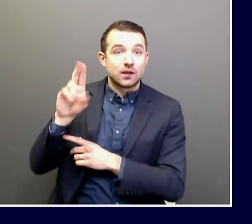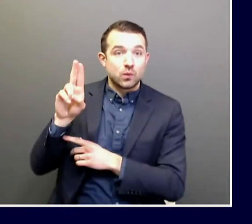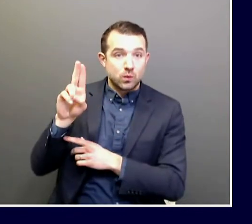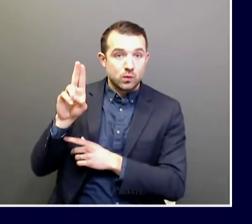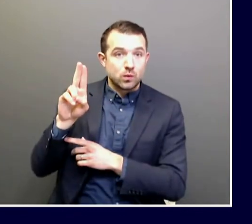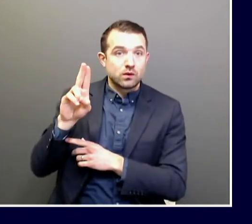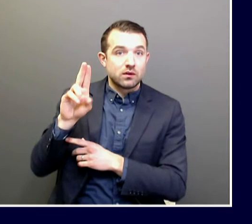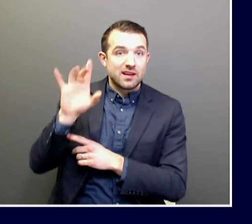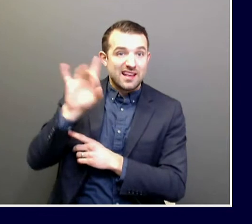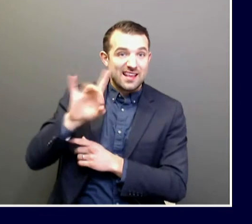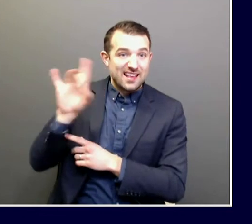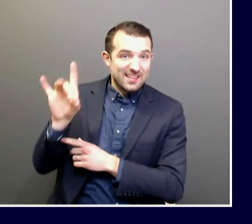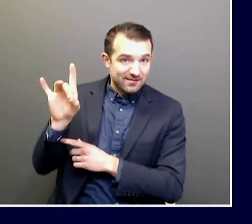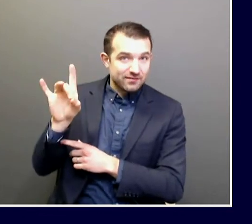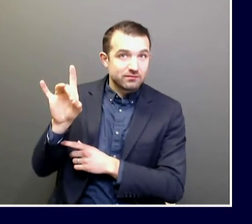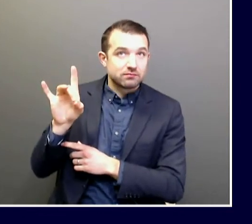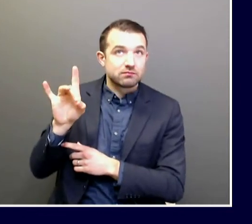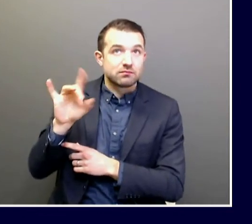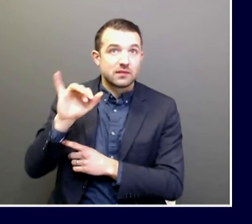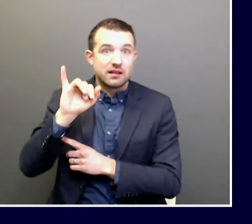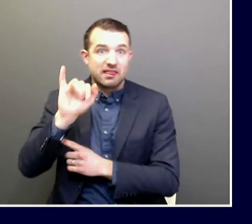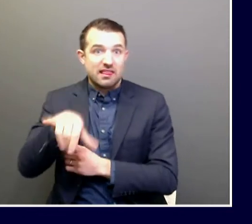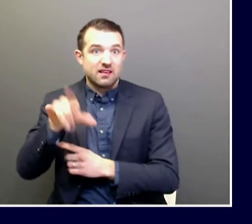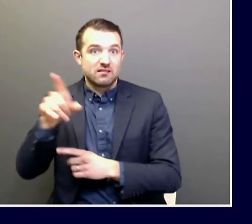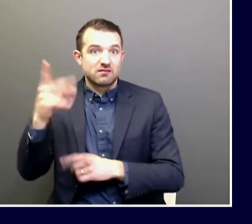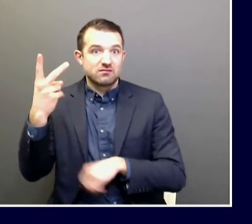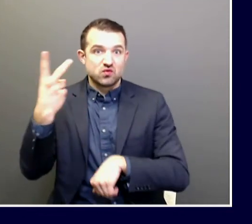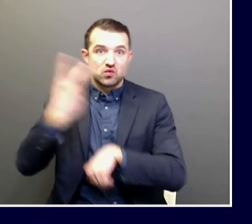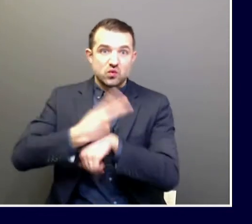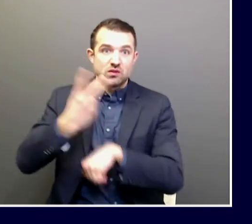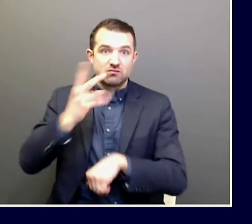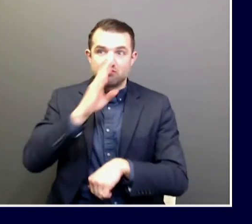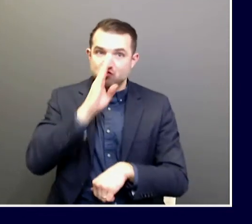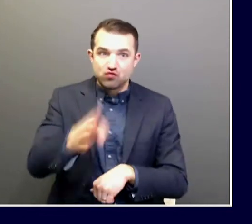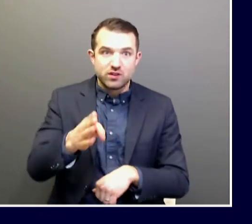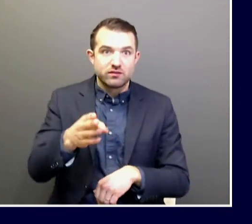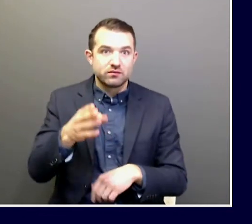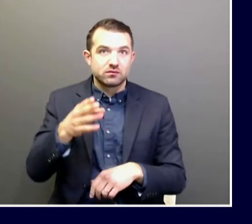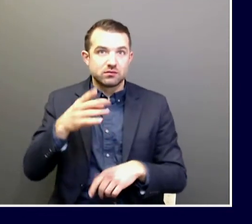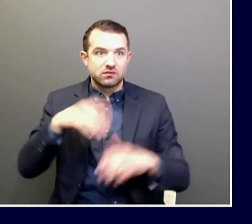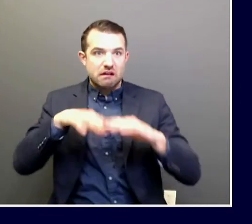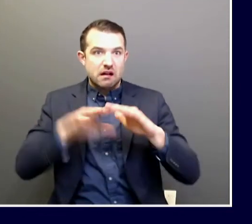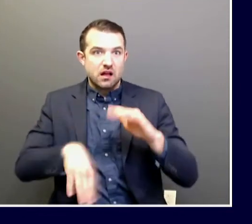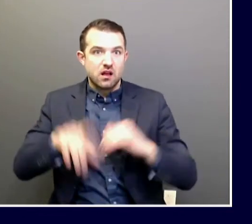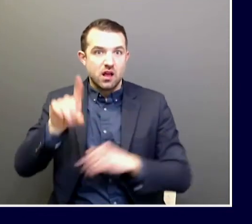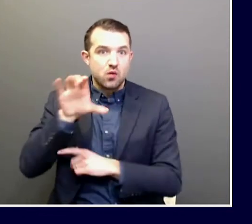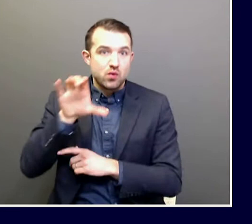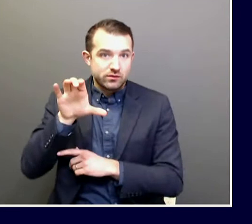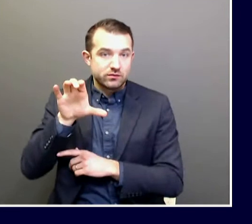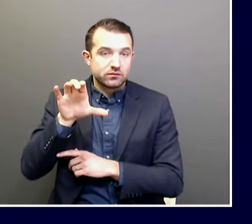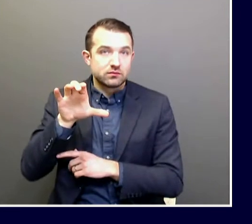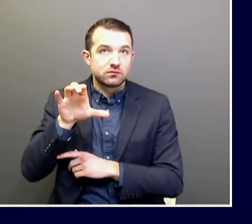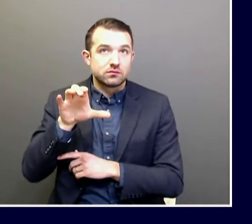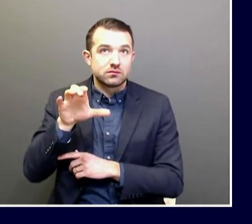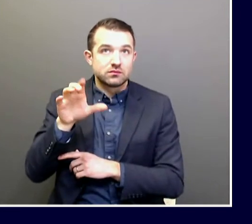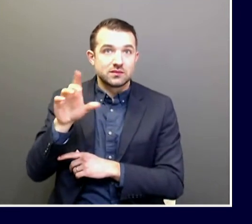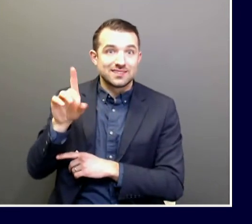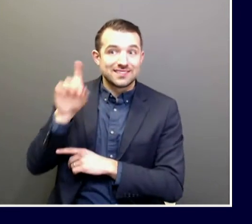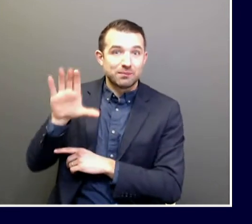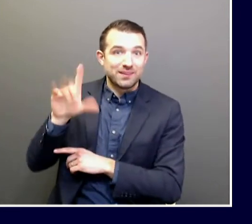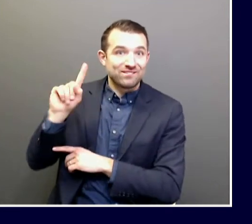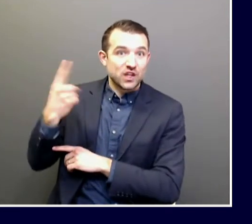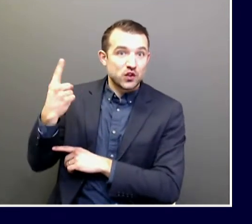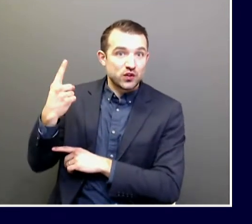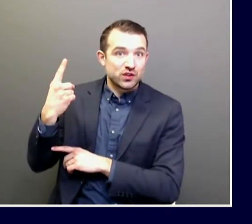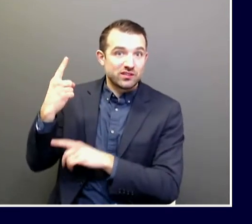in a row where we've been below 100 people in the ICU since December 1st of last year.